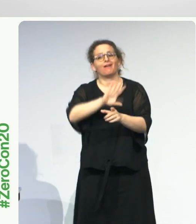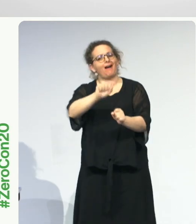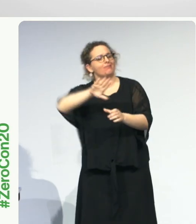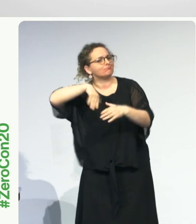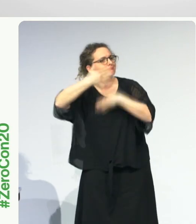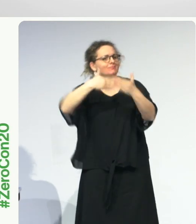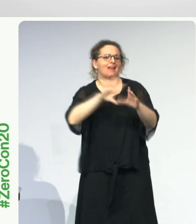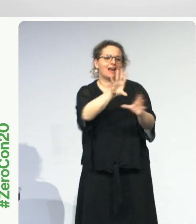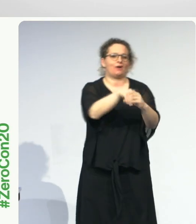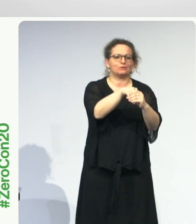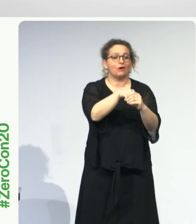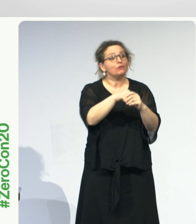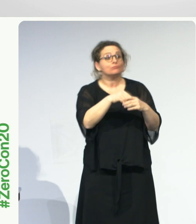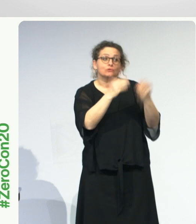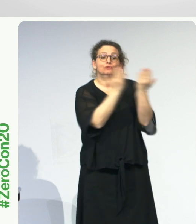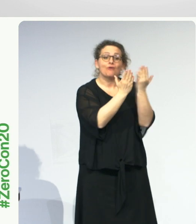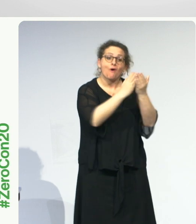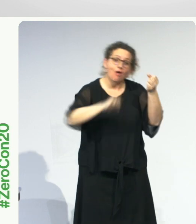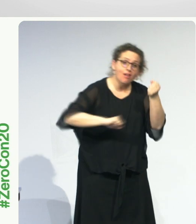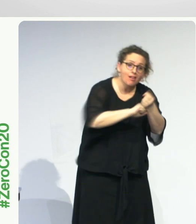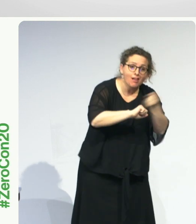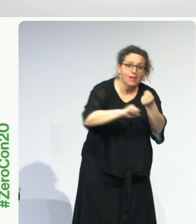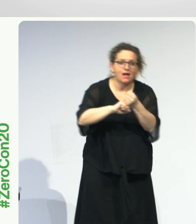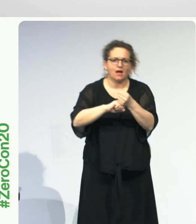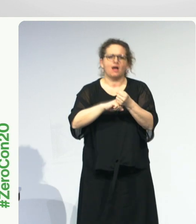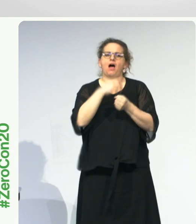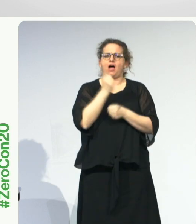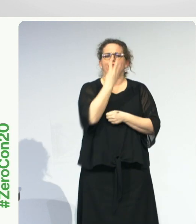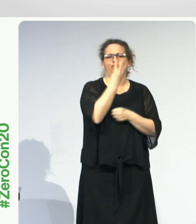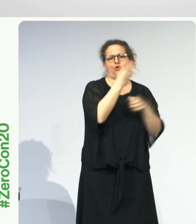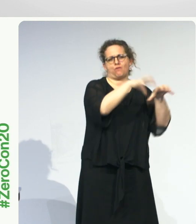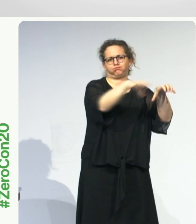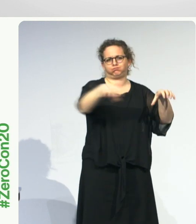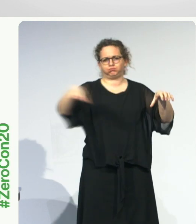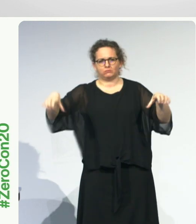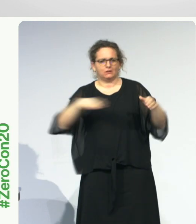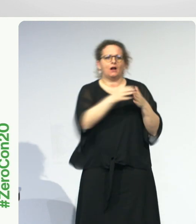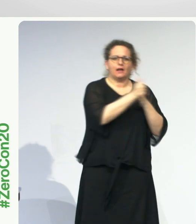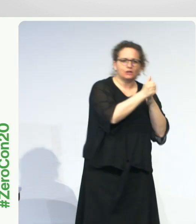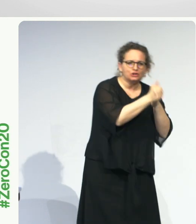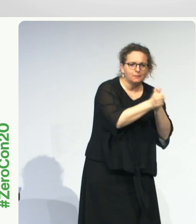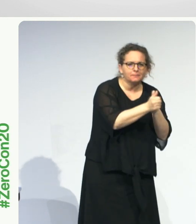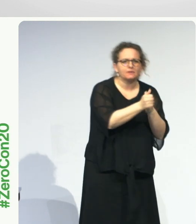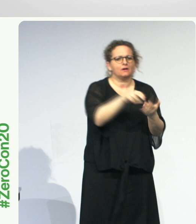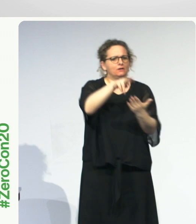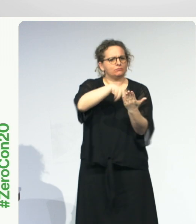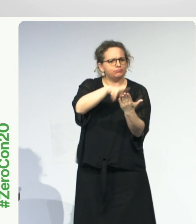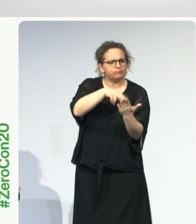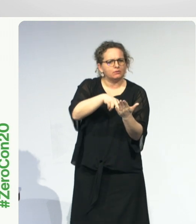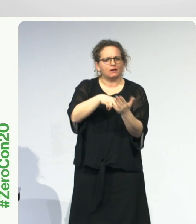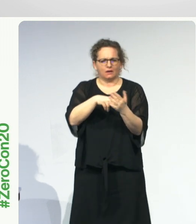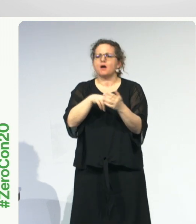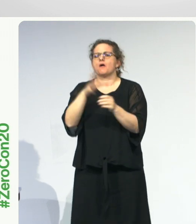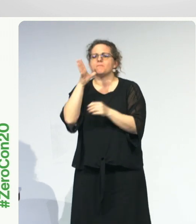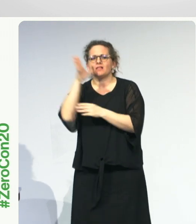schools support in 4 key areas: school leadership, classroom practices, partnership with parents, and